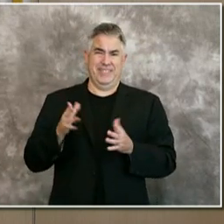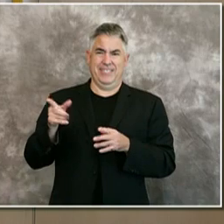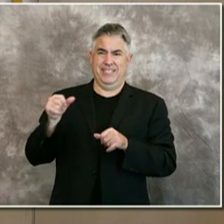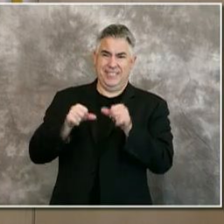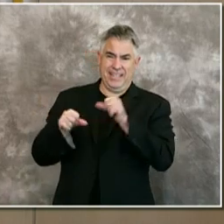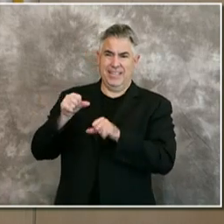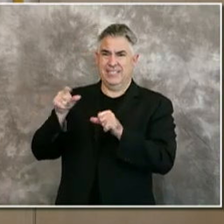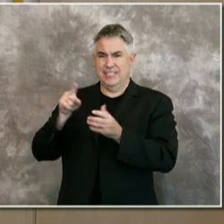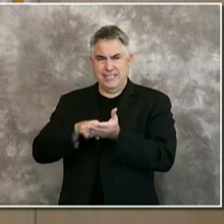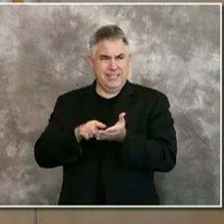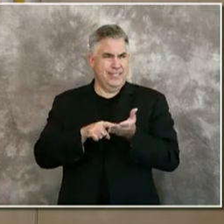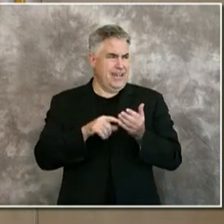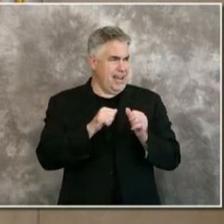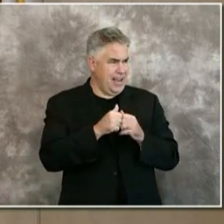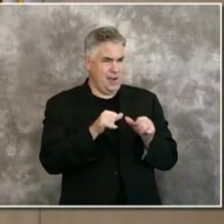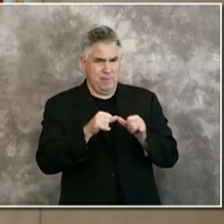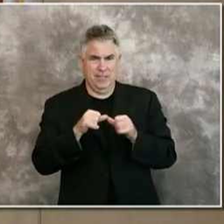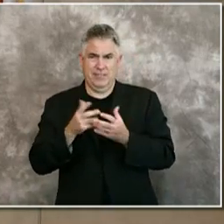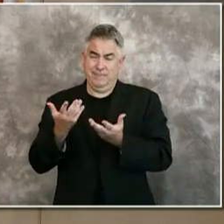Thank you.